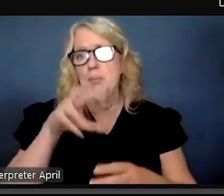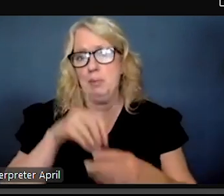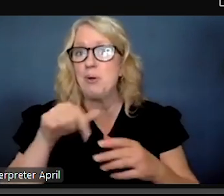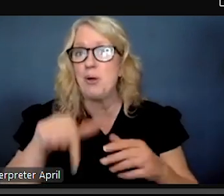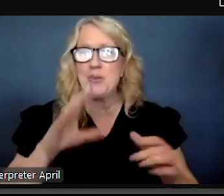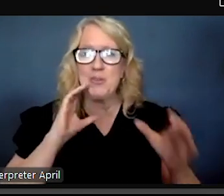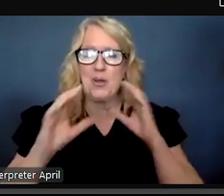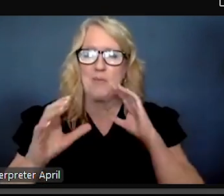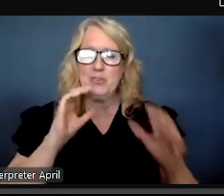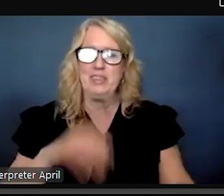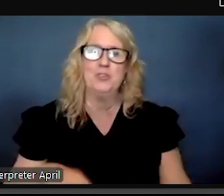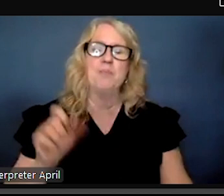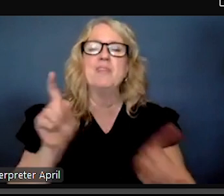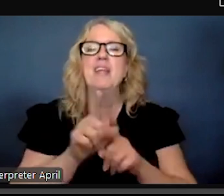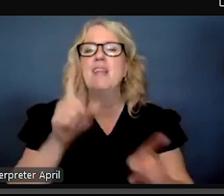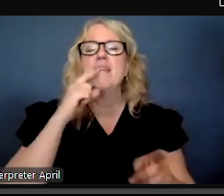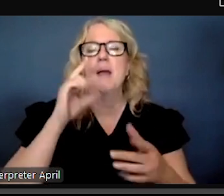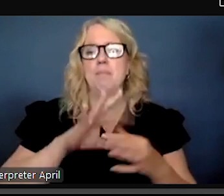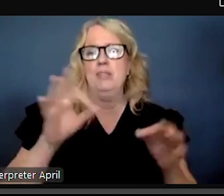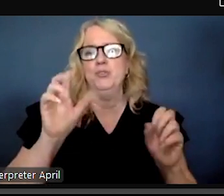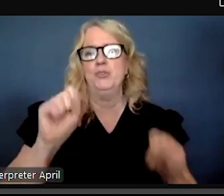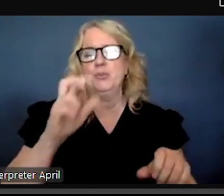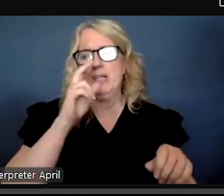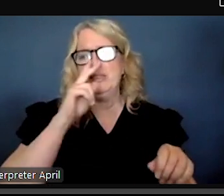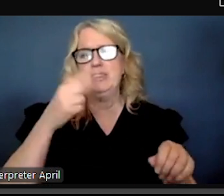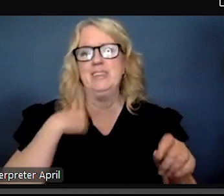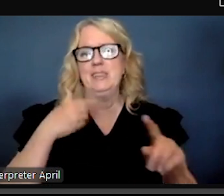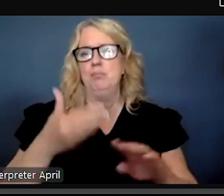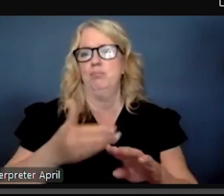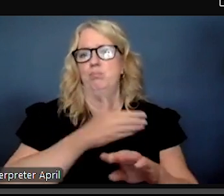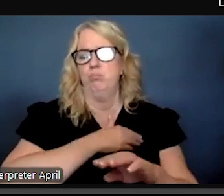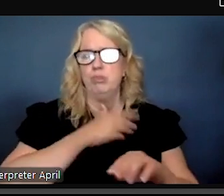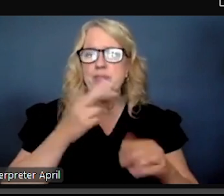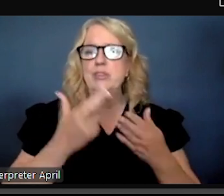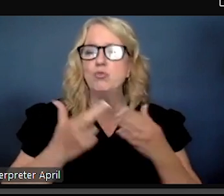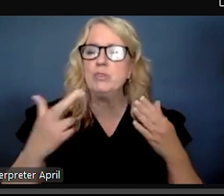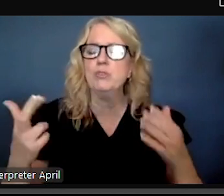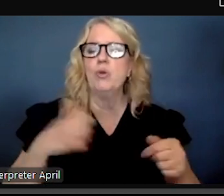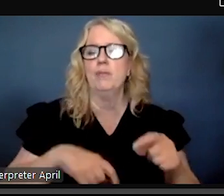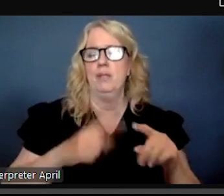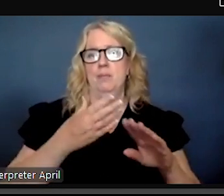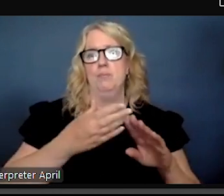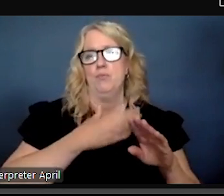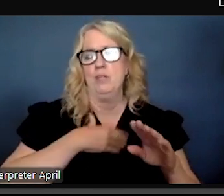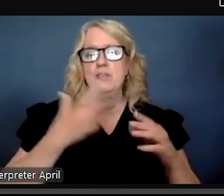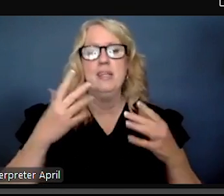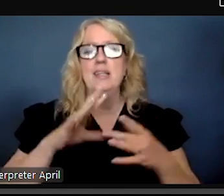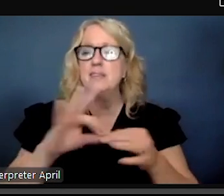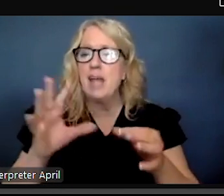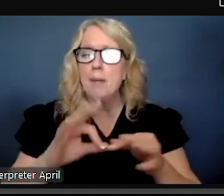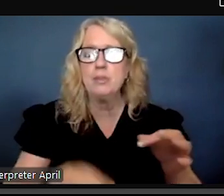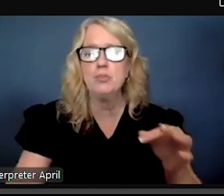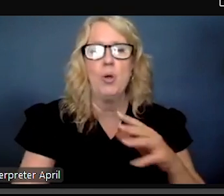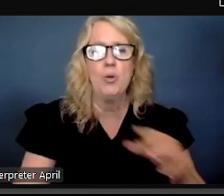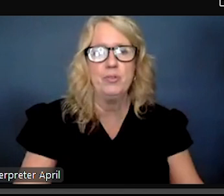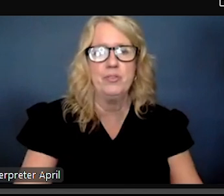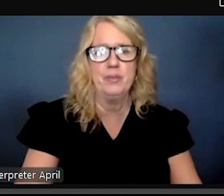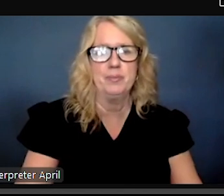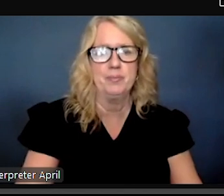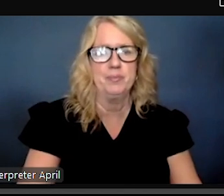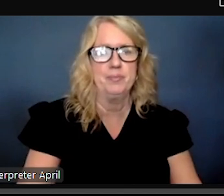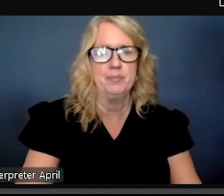conversation. And as I mentioned, here you can see the previous resources, the previous episodes, as well